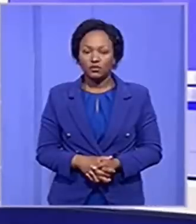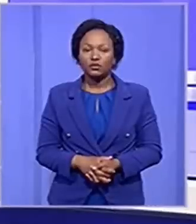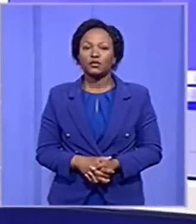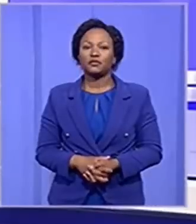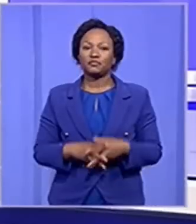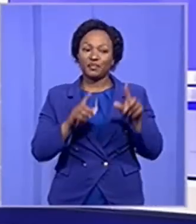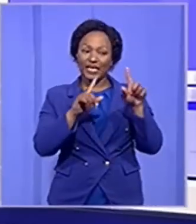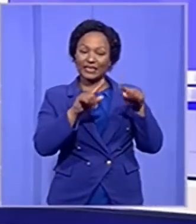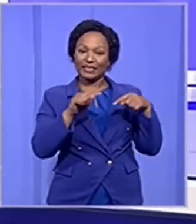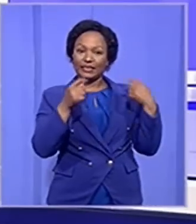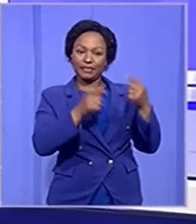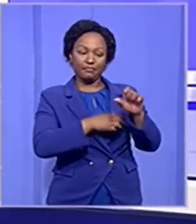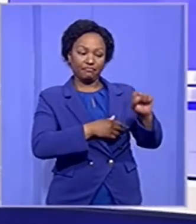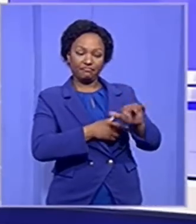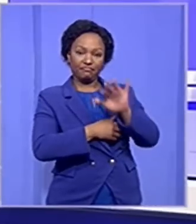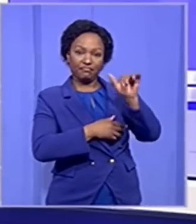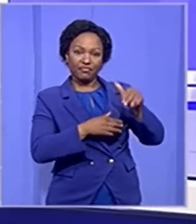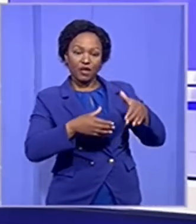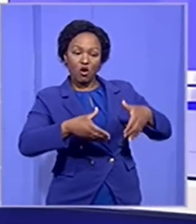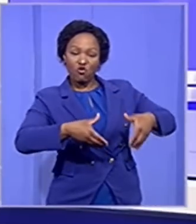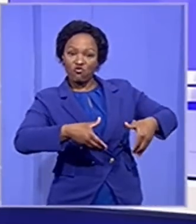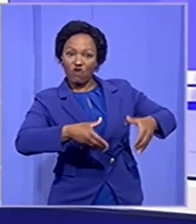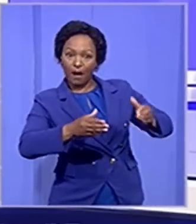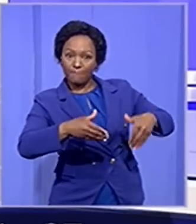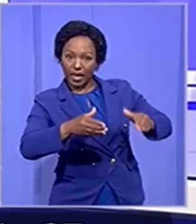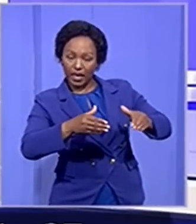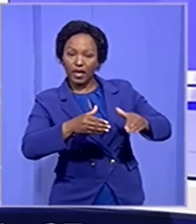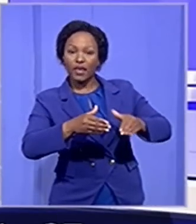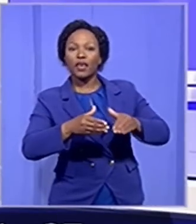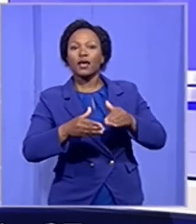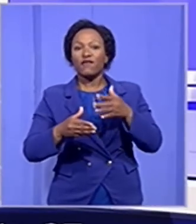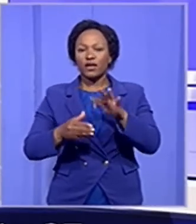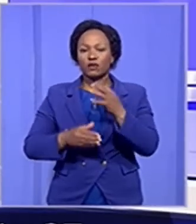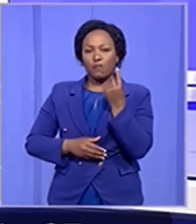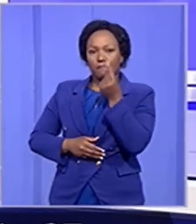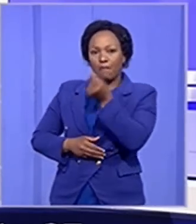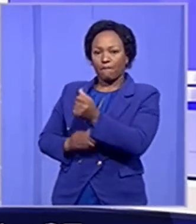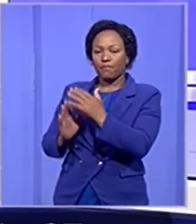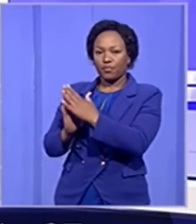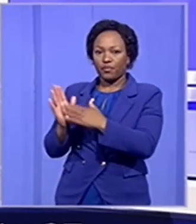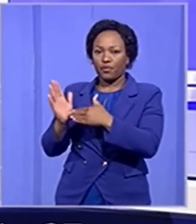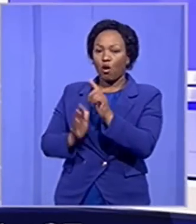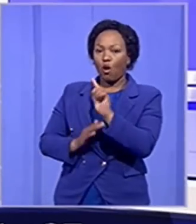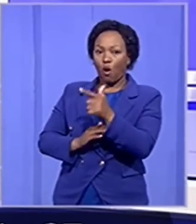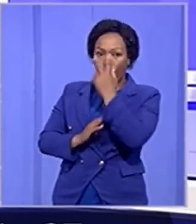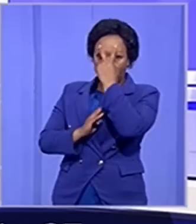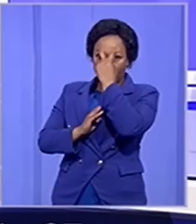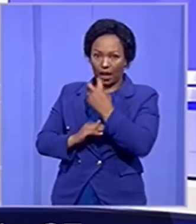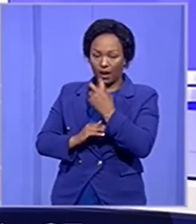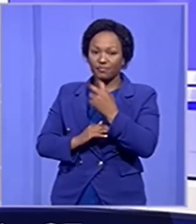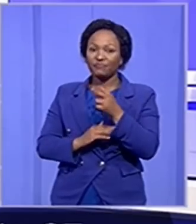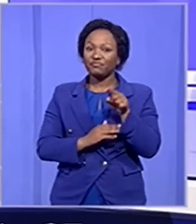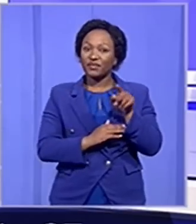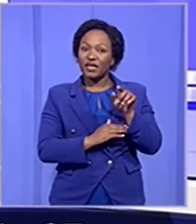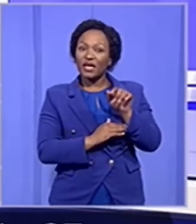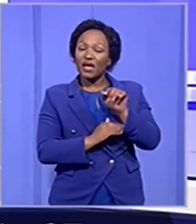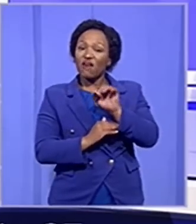Setlhopha sa Afrika Borwa sa rugby Springboks se fapile sa New Zealand All Blacks ka 31 kgatlhanong